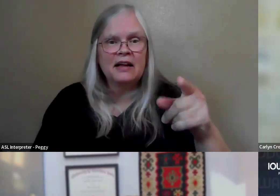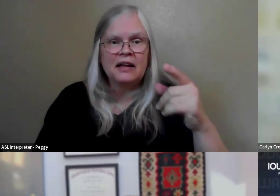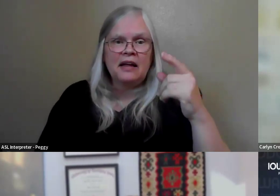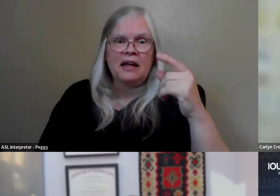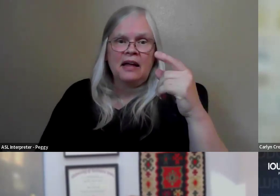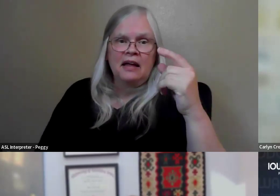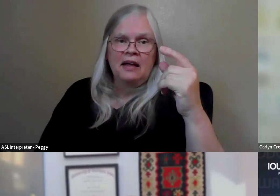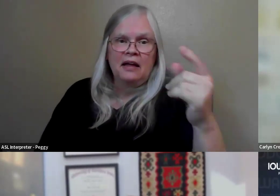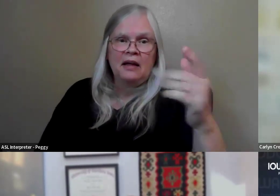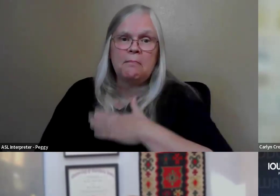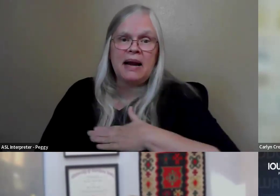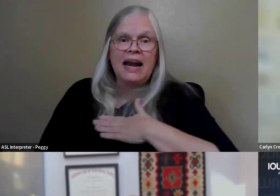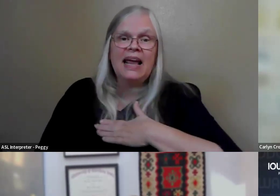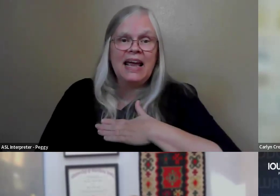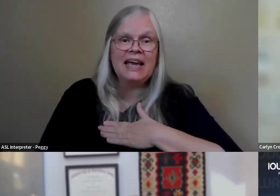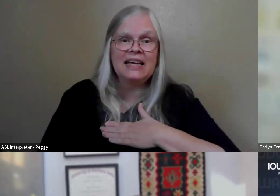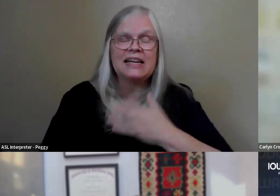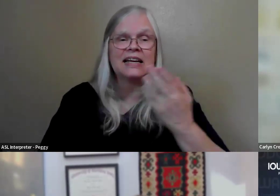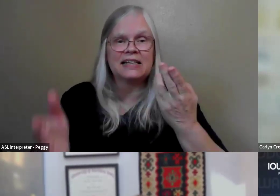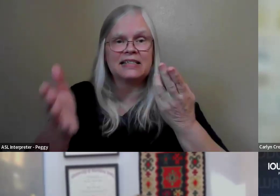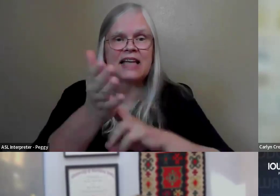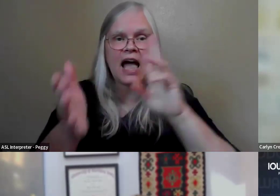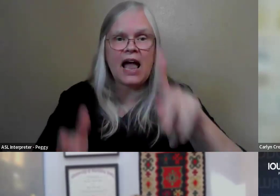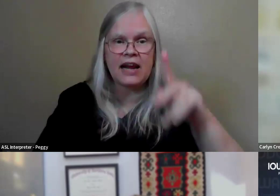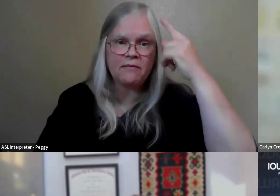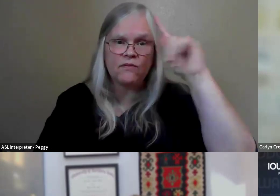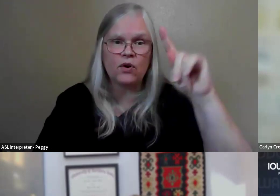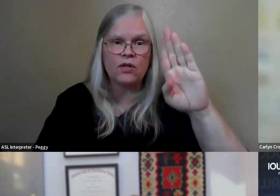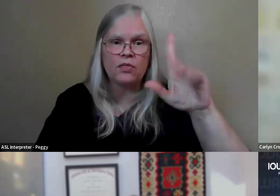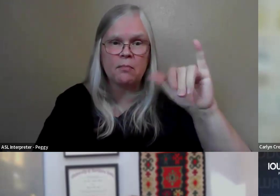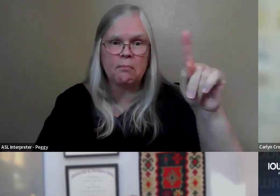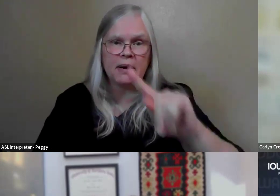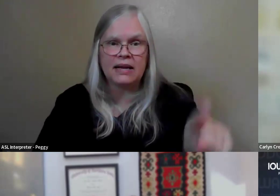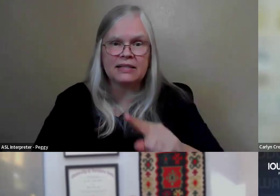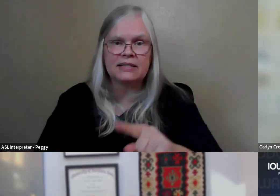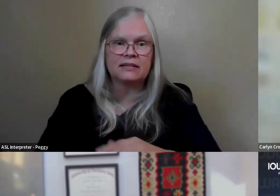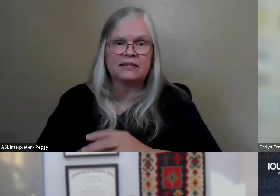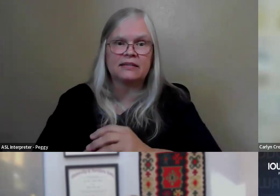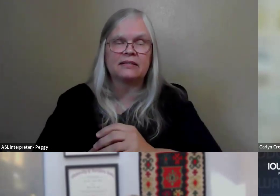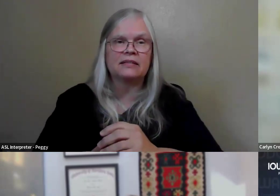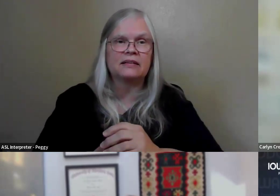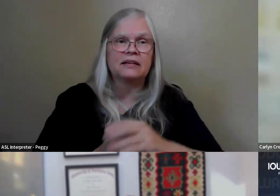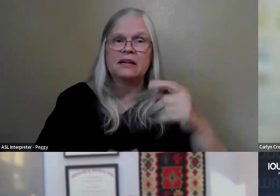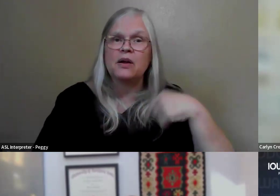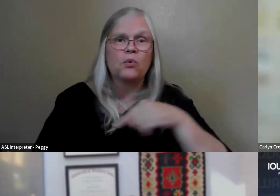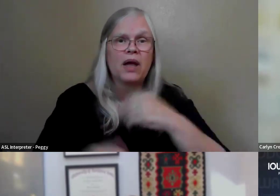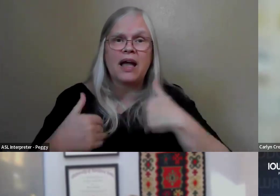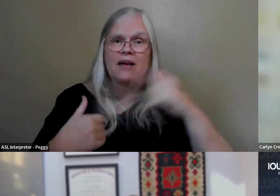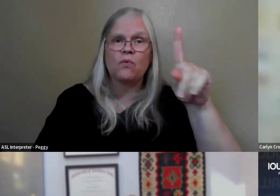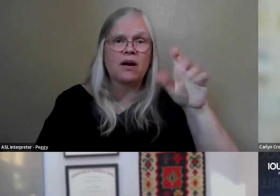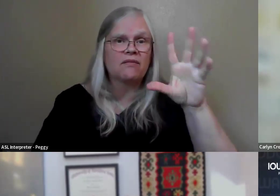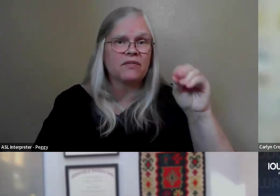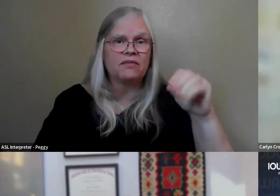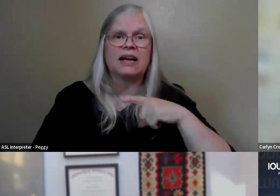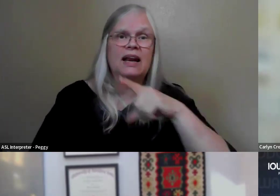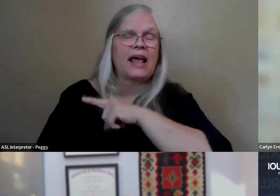please sign up for the Blitz and send that out through your networks too, because we have 150 legislators and it would